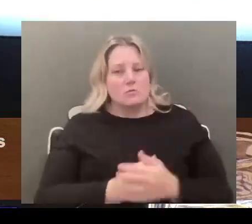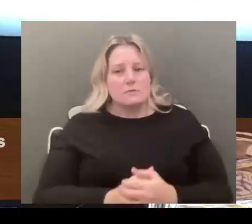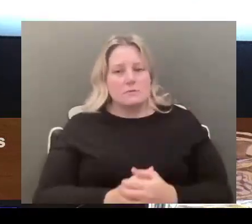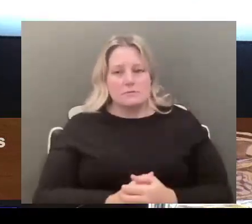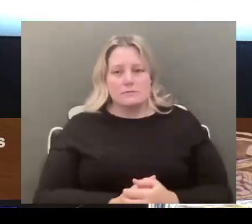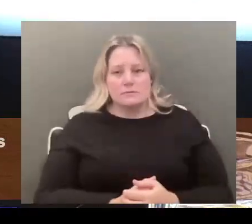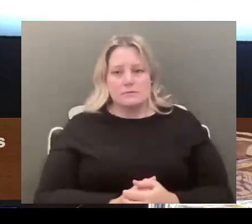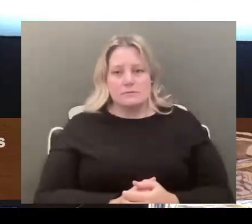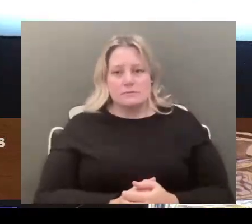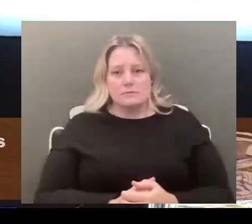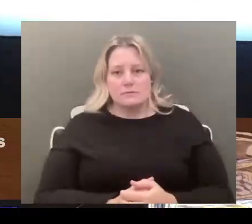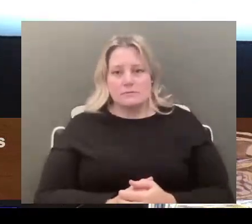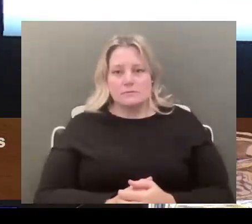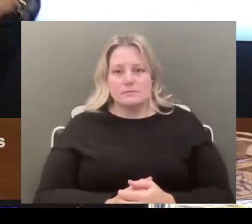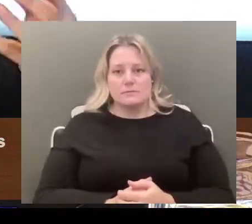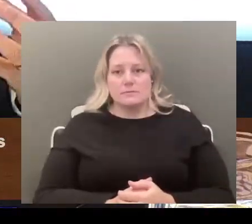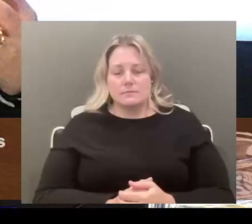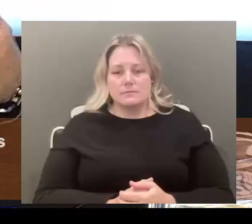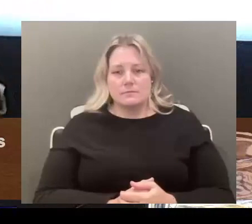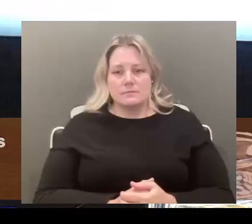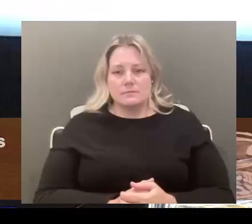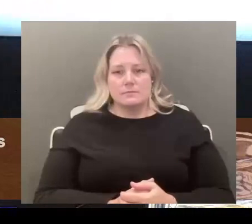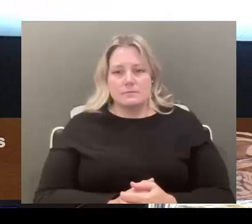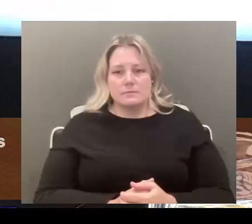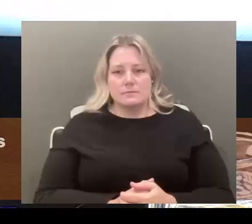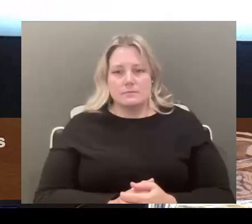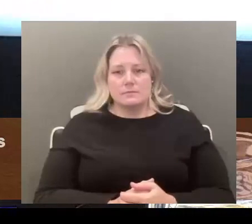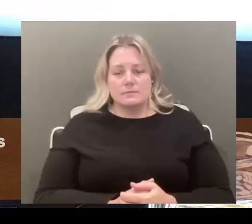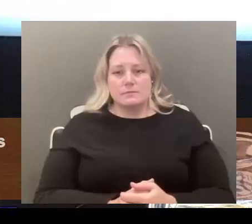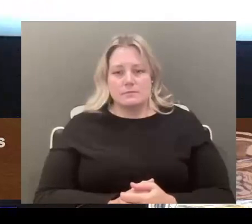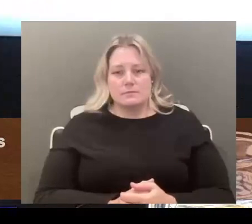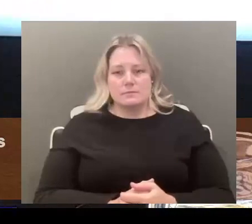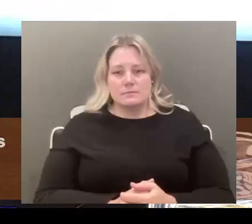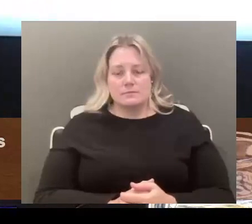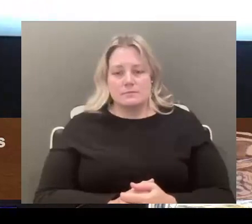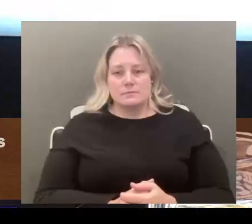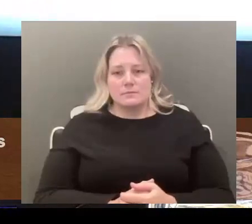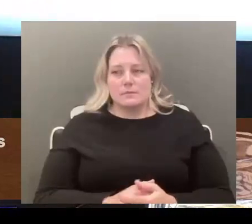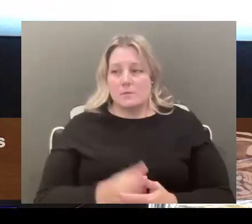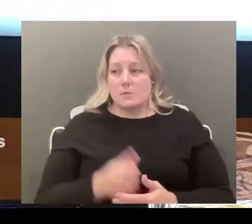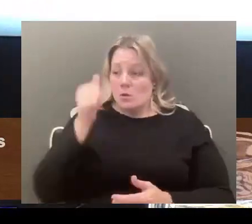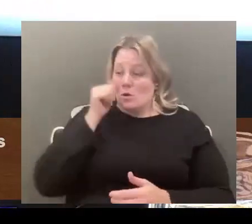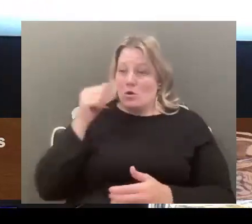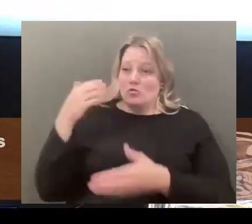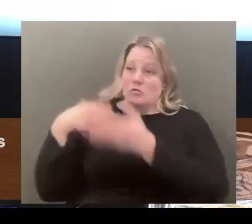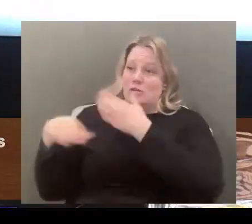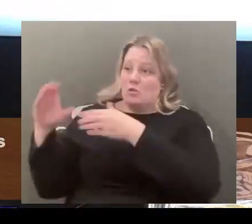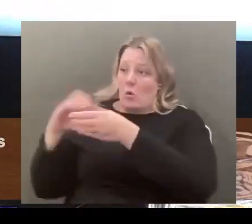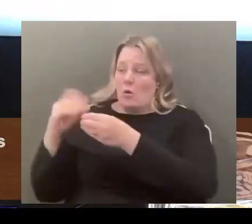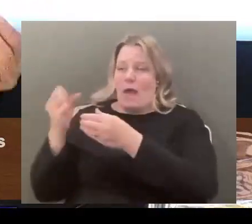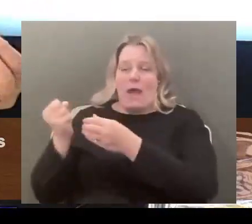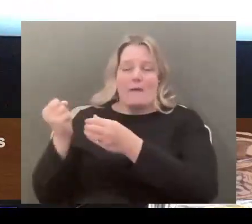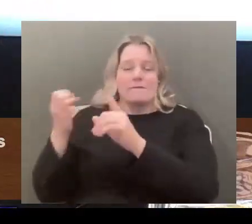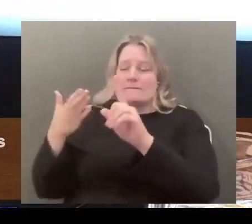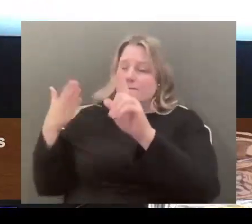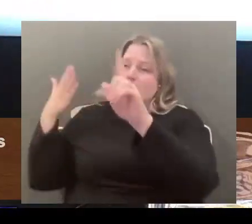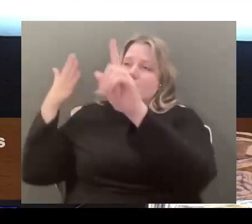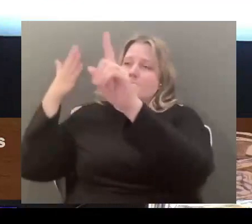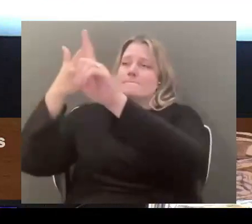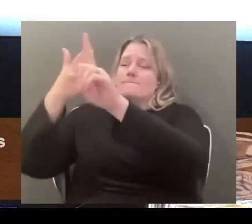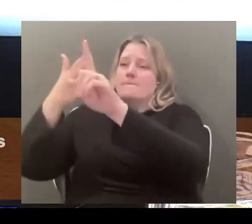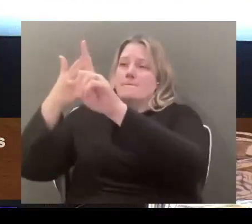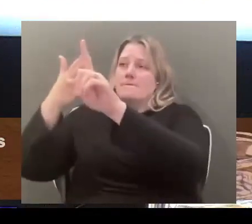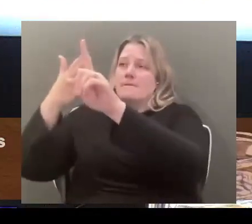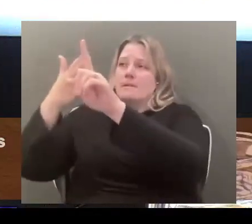if we don't hold and appreciate the ambition that traditional owners have, knowing that we still have the power to turn that on or